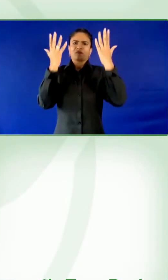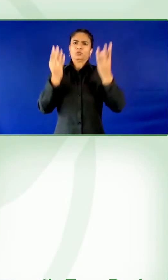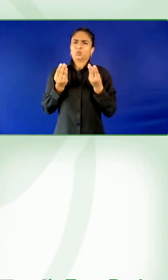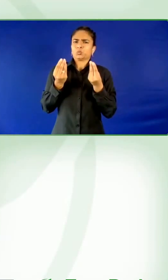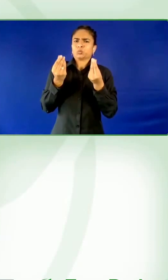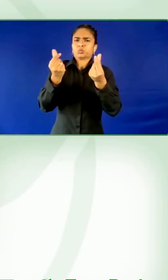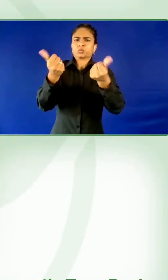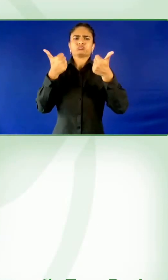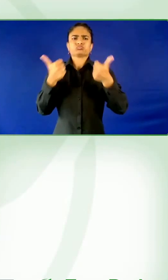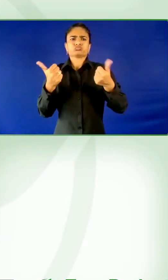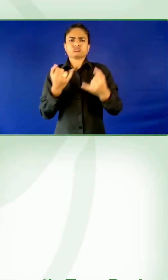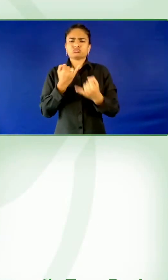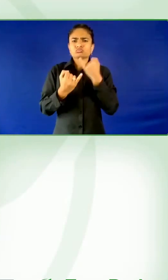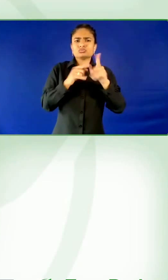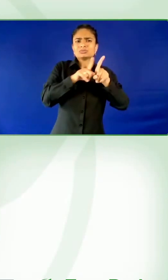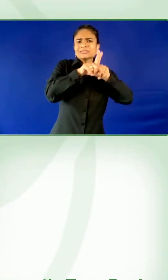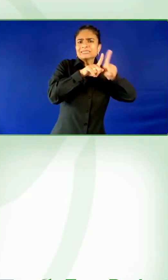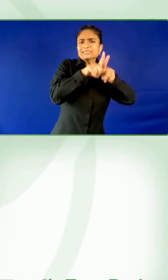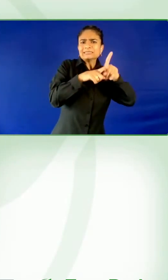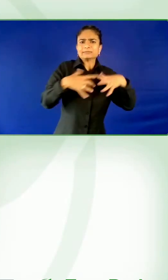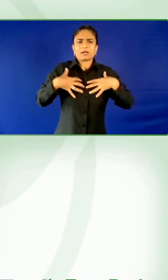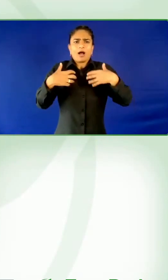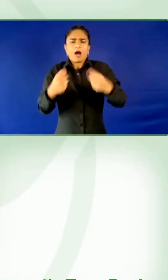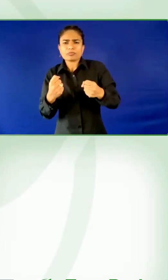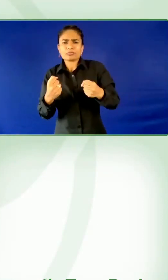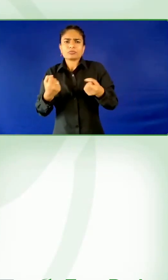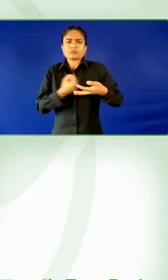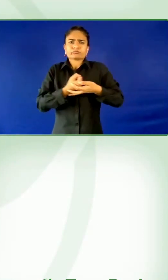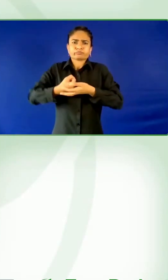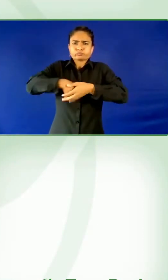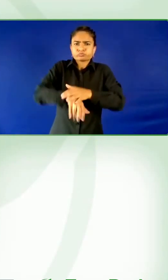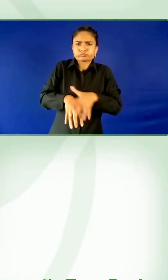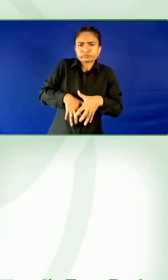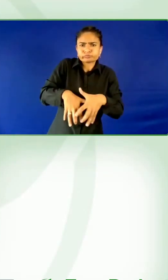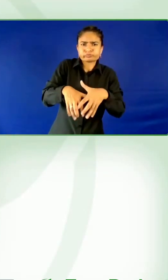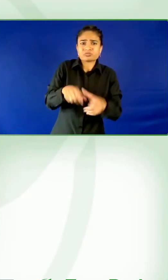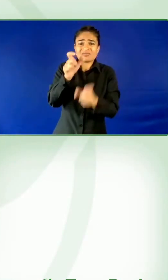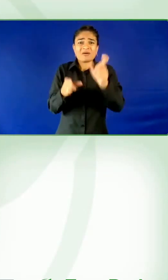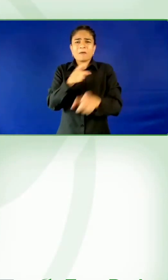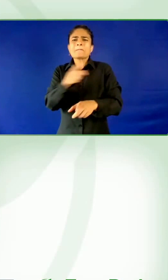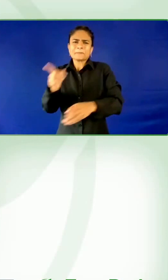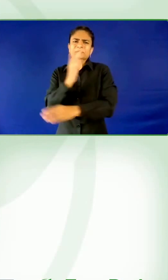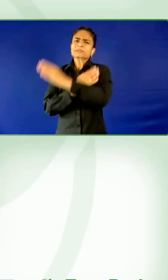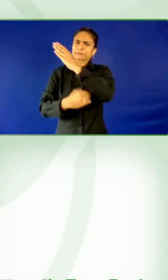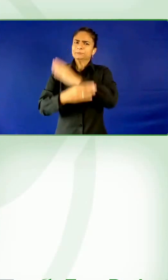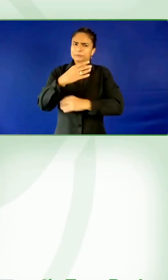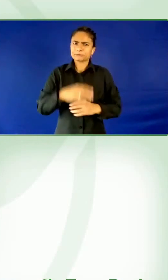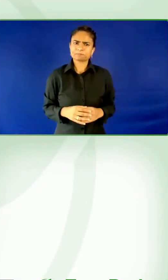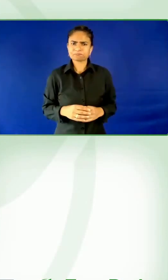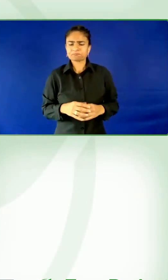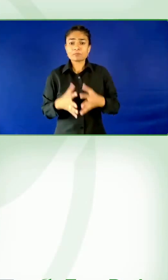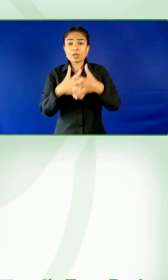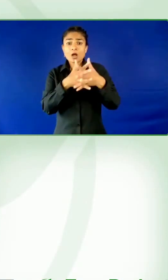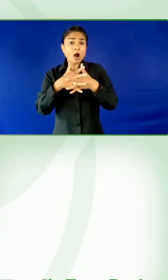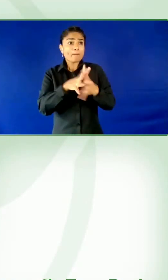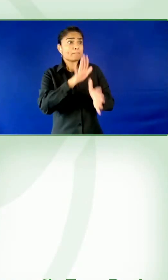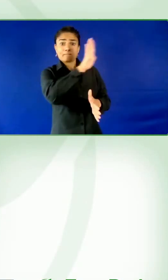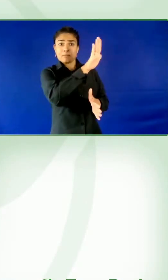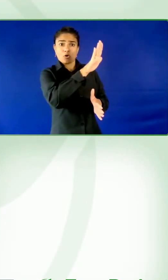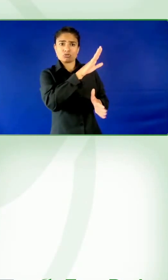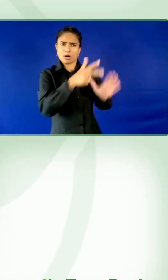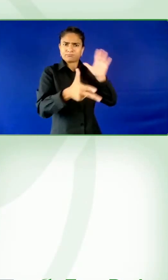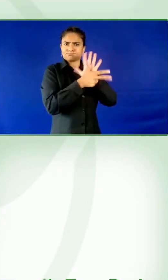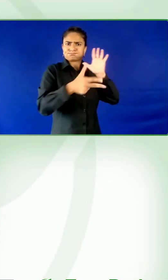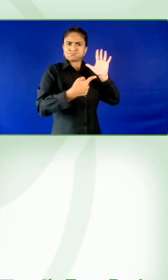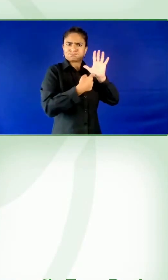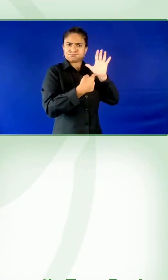with us today coming from 5 different countries. They have 5 very different projects